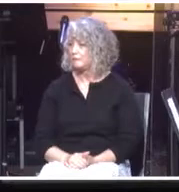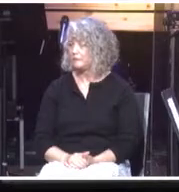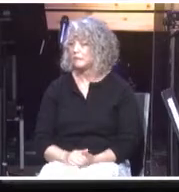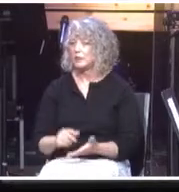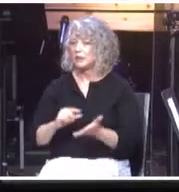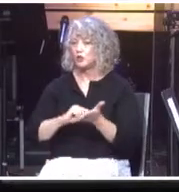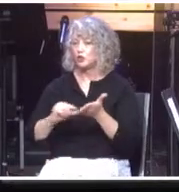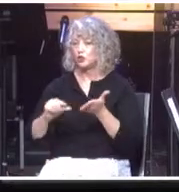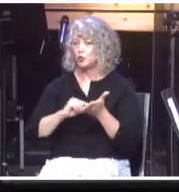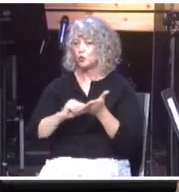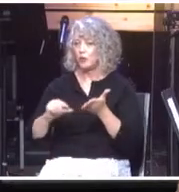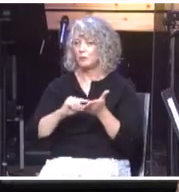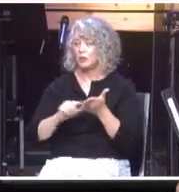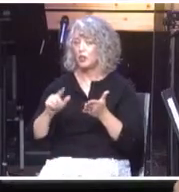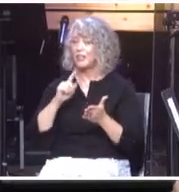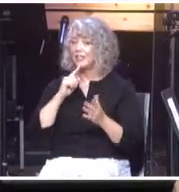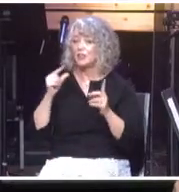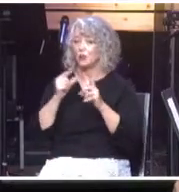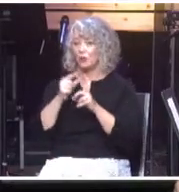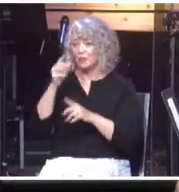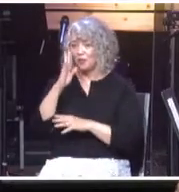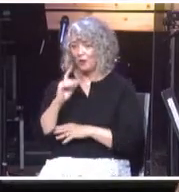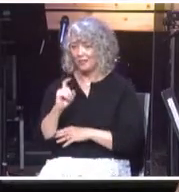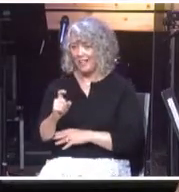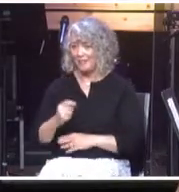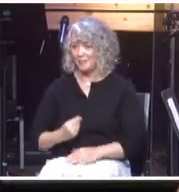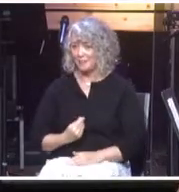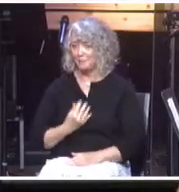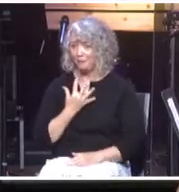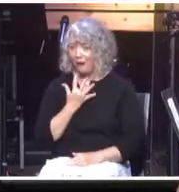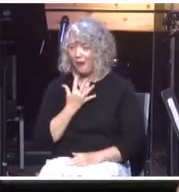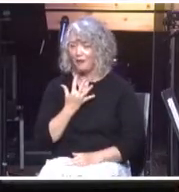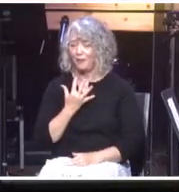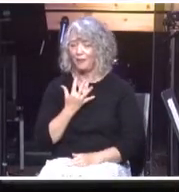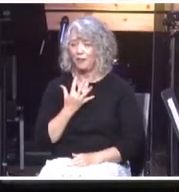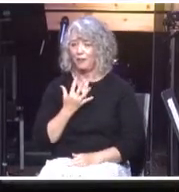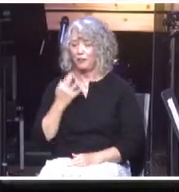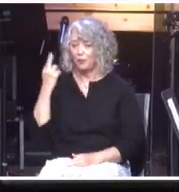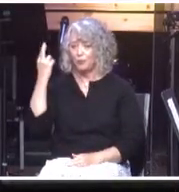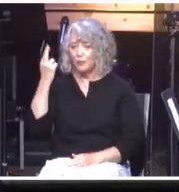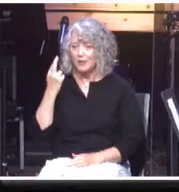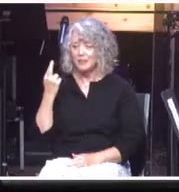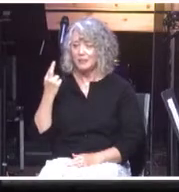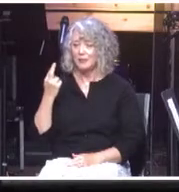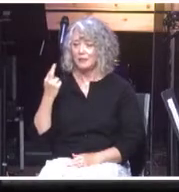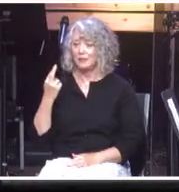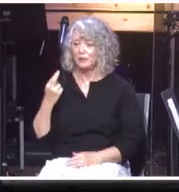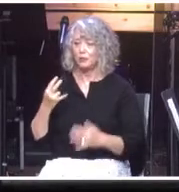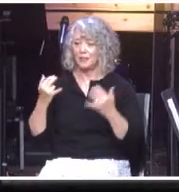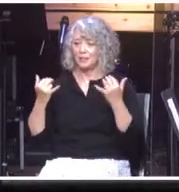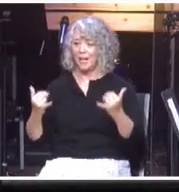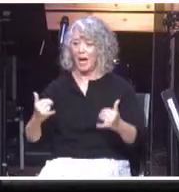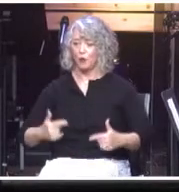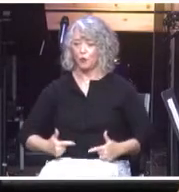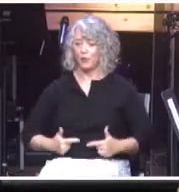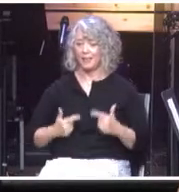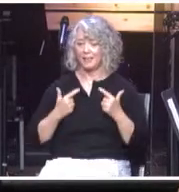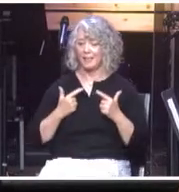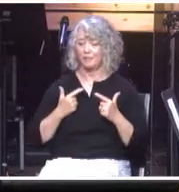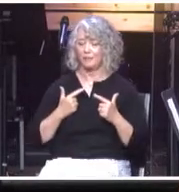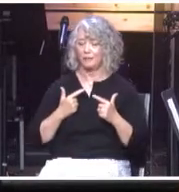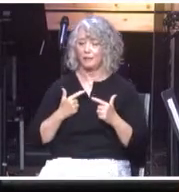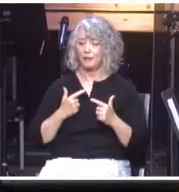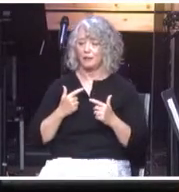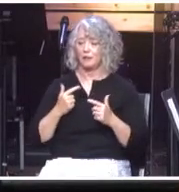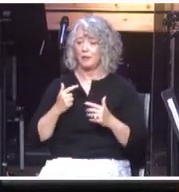Now, Scripture, being the inspired Word of God, informs us that the reason for this is that we currently live between two perfect